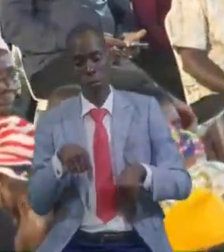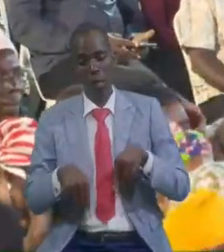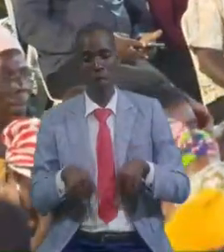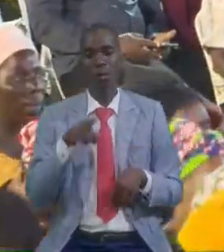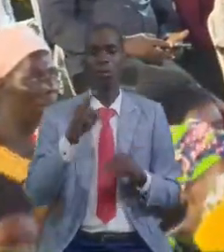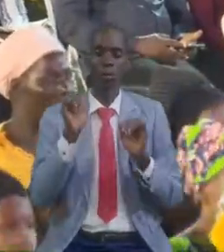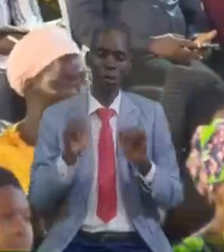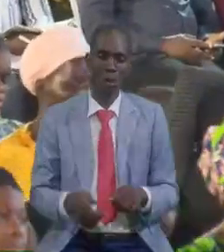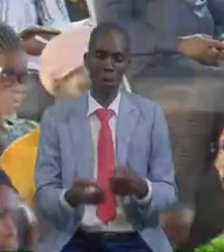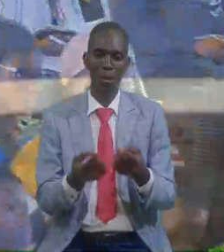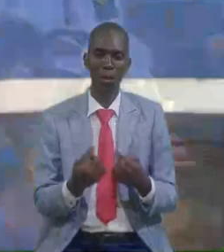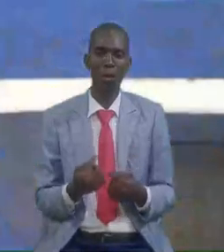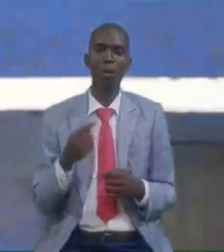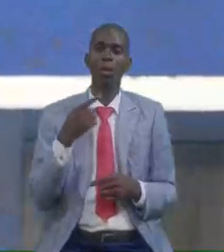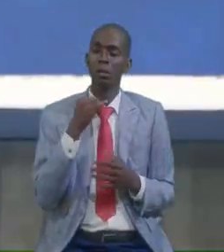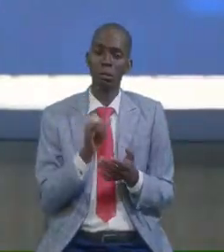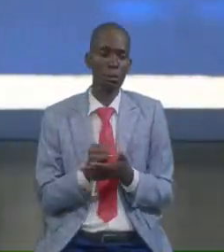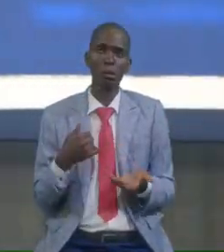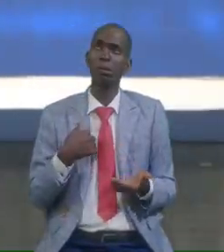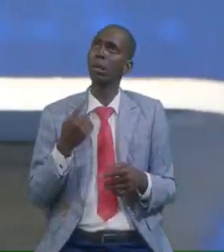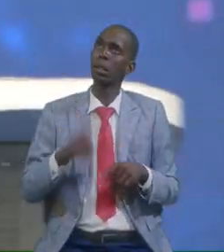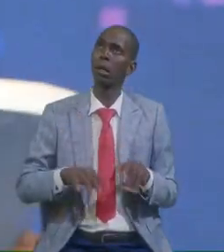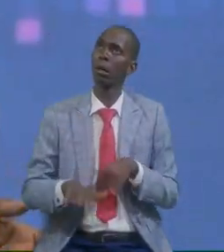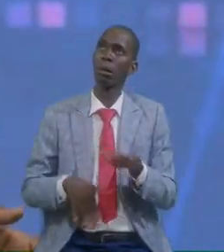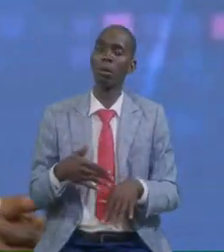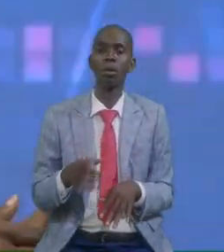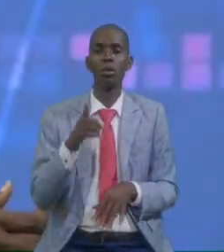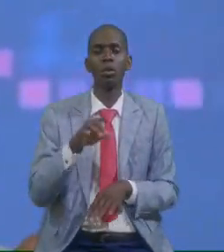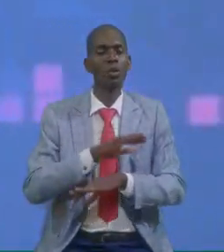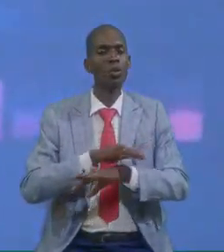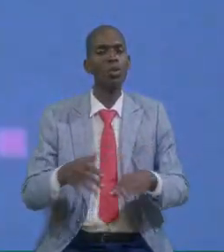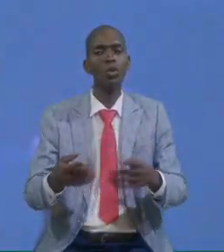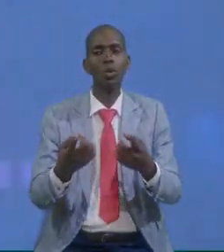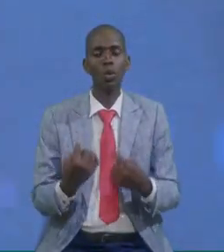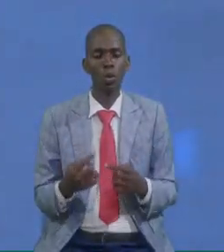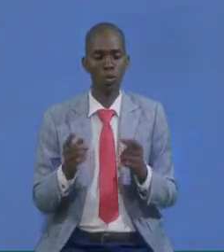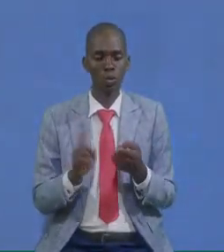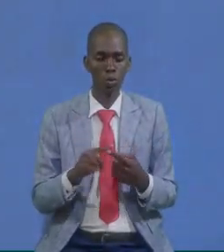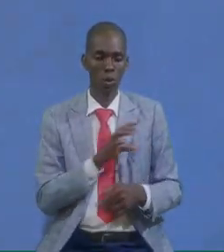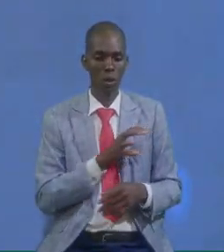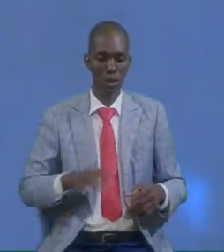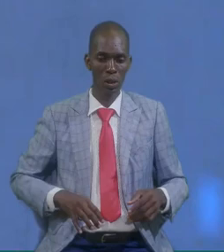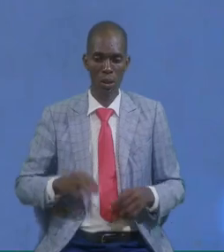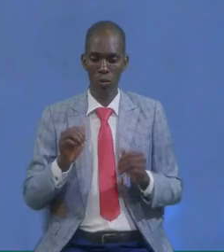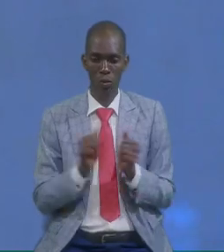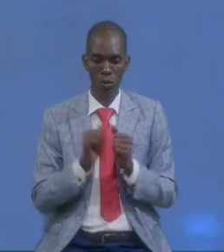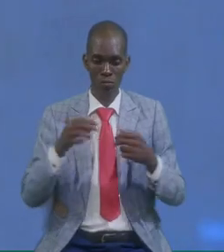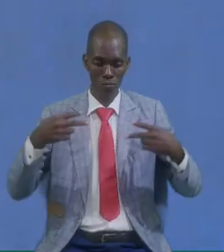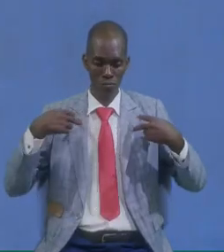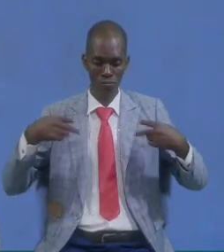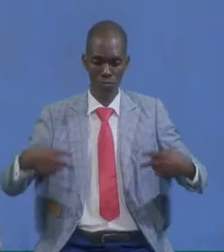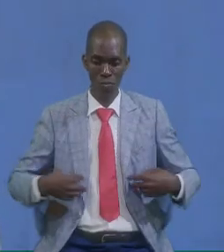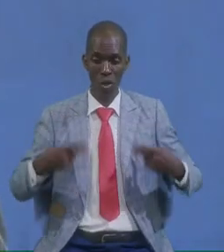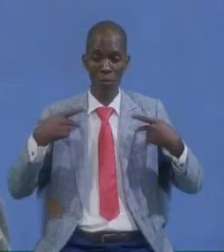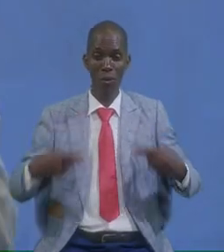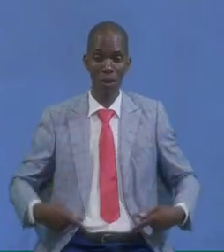come. You say, but I cannot walk. You don't come to Christ physically by walking. You come